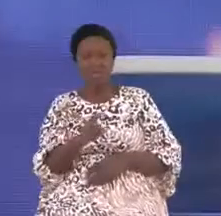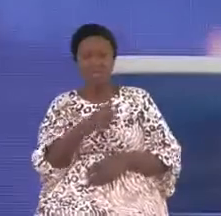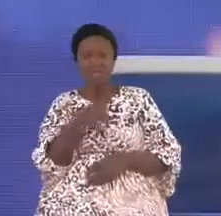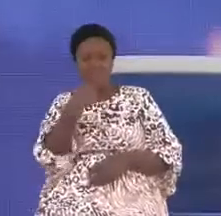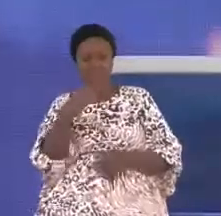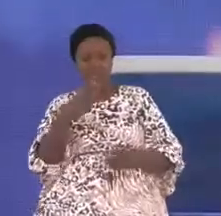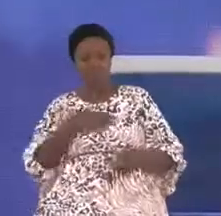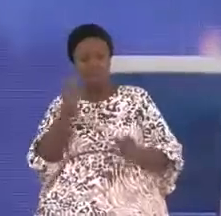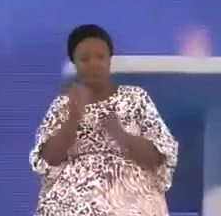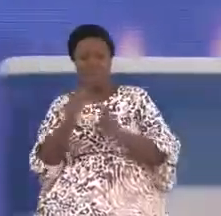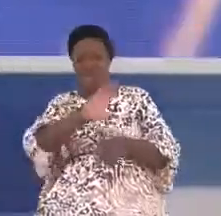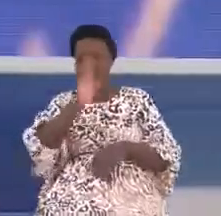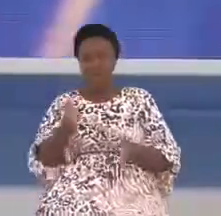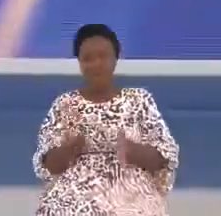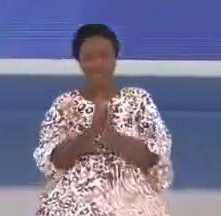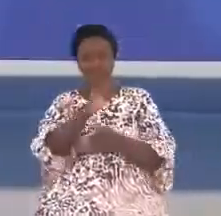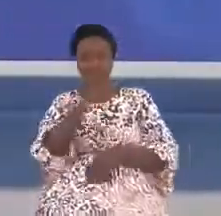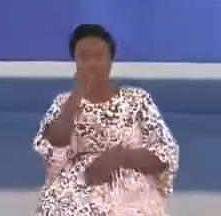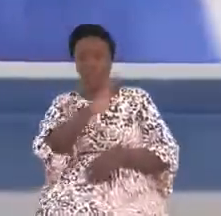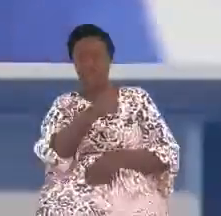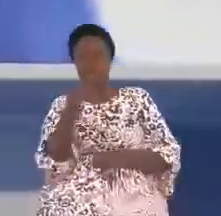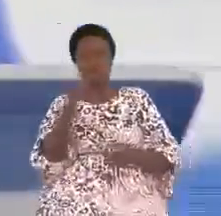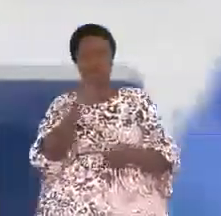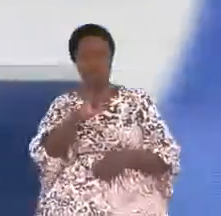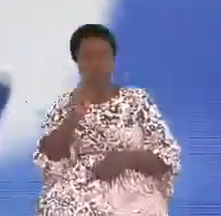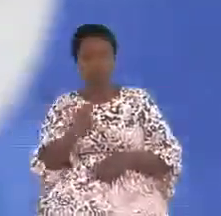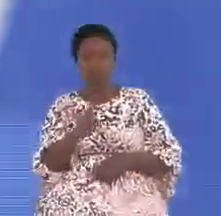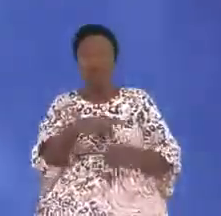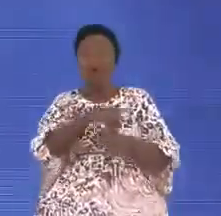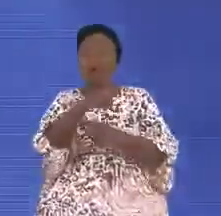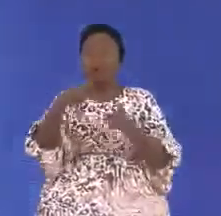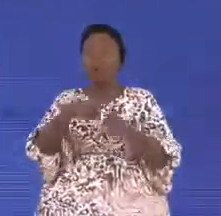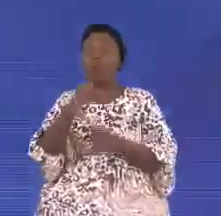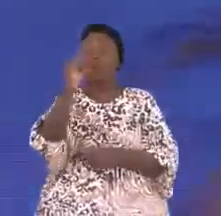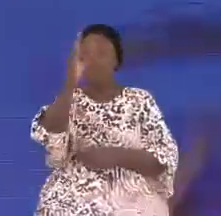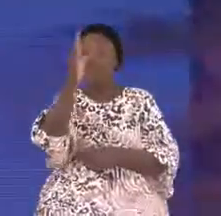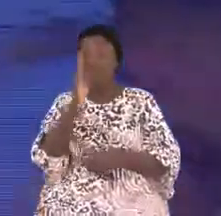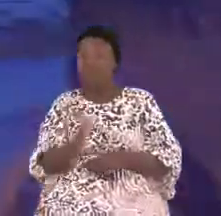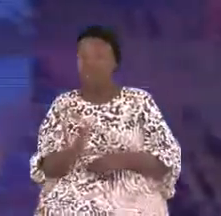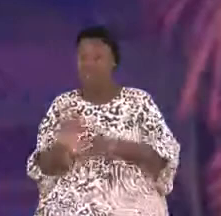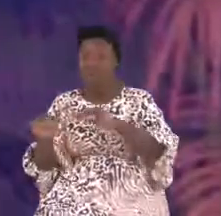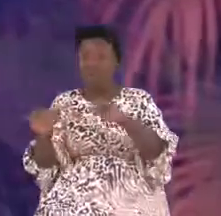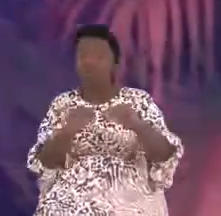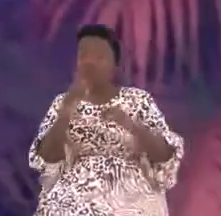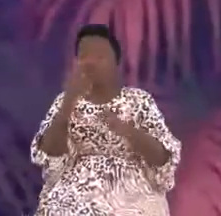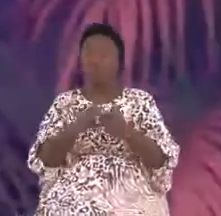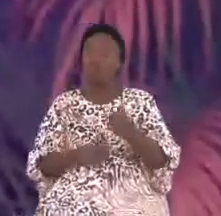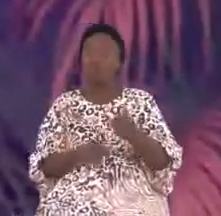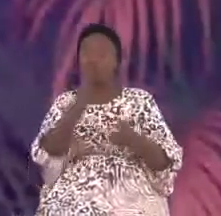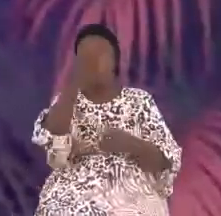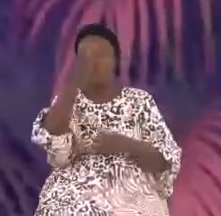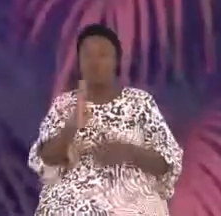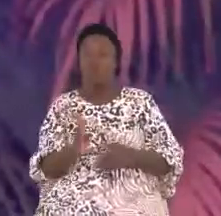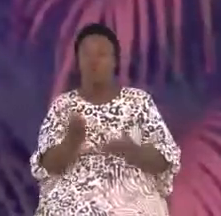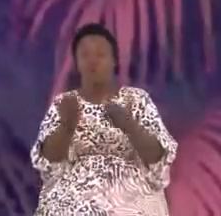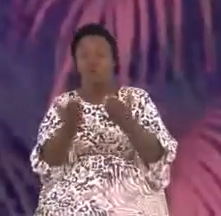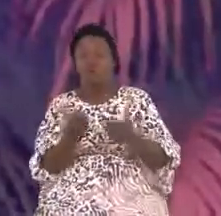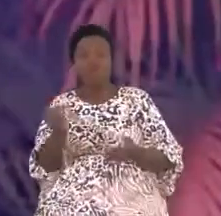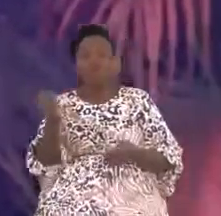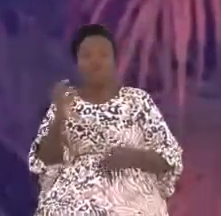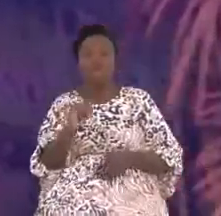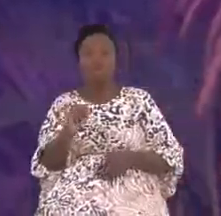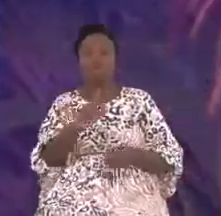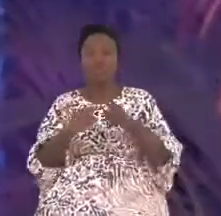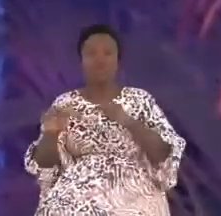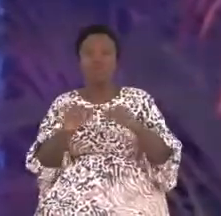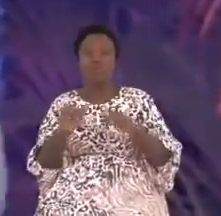god when the preacher does what god wants him to do not questioning god speak the